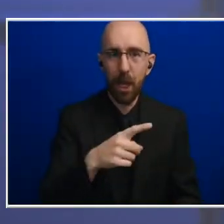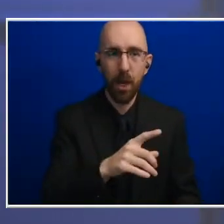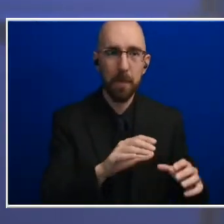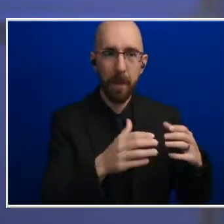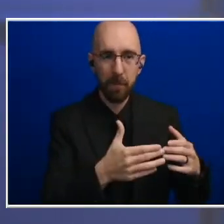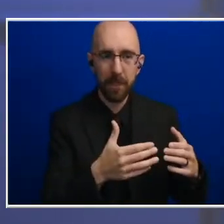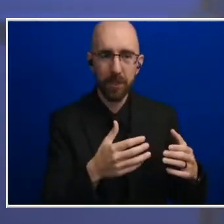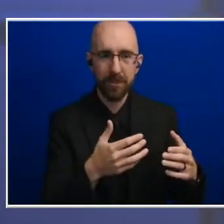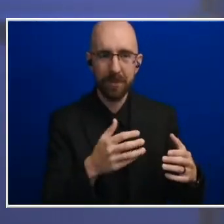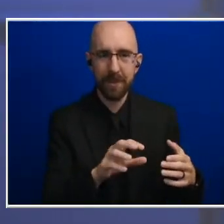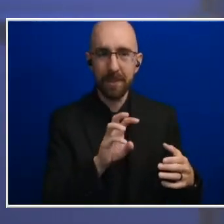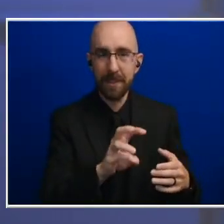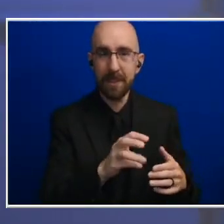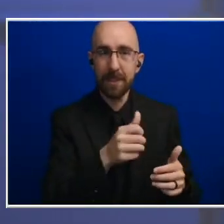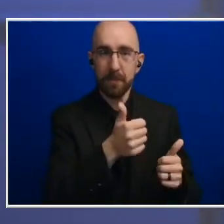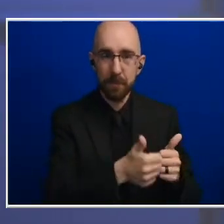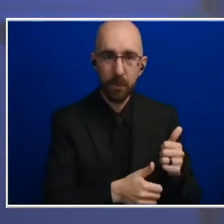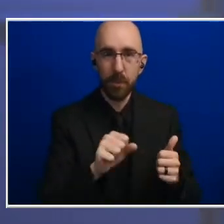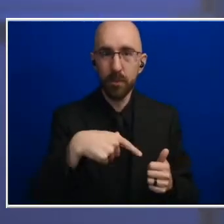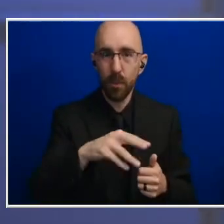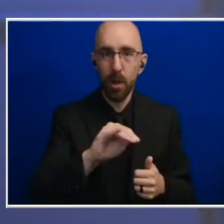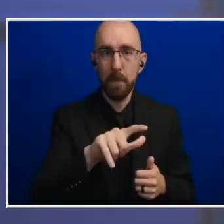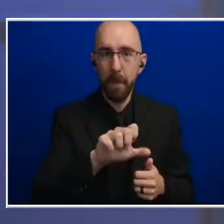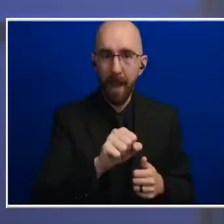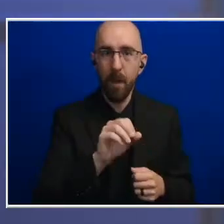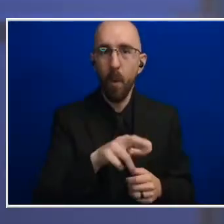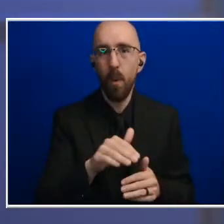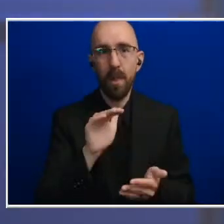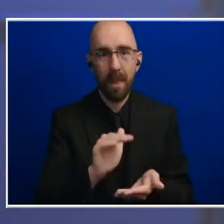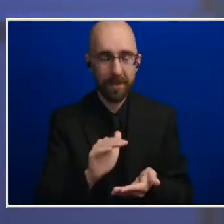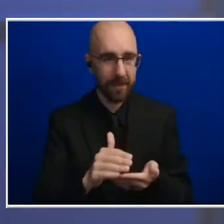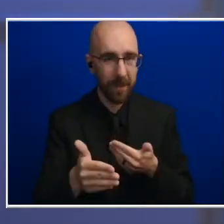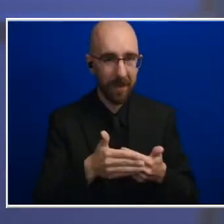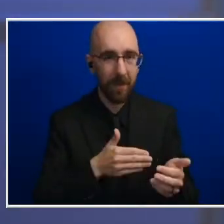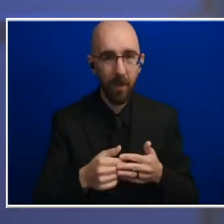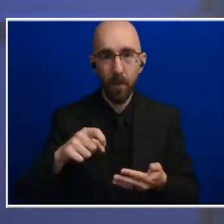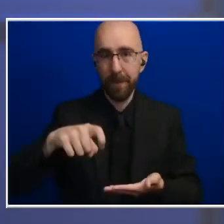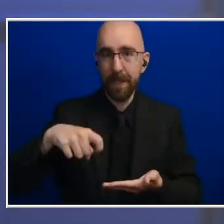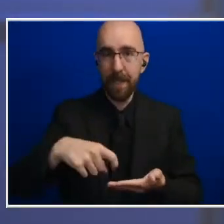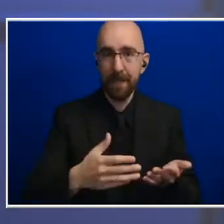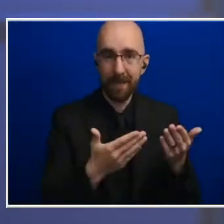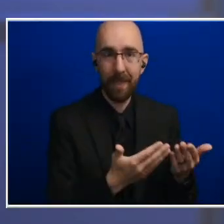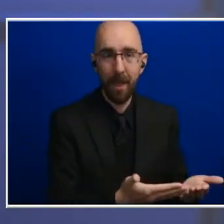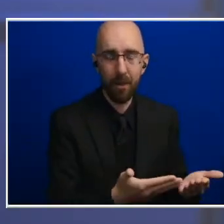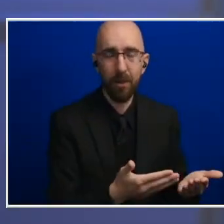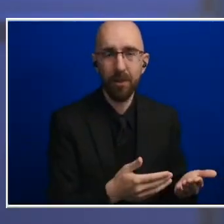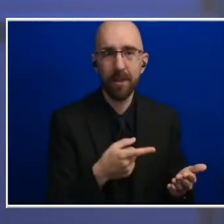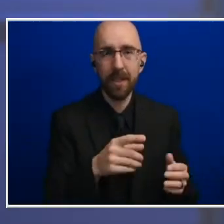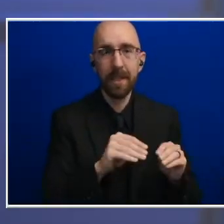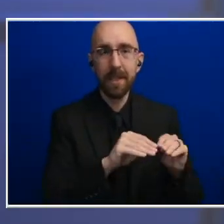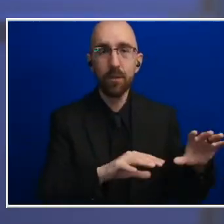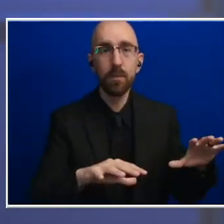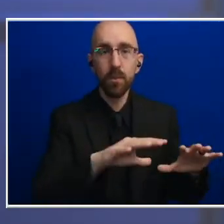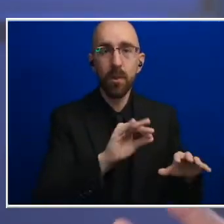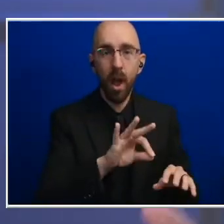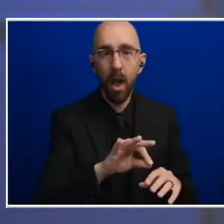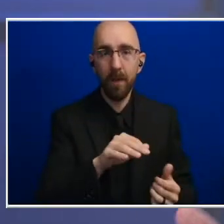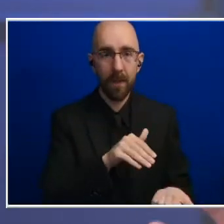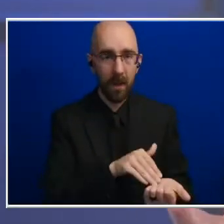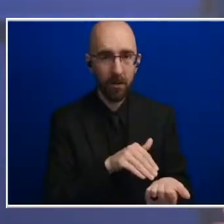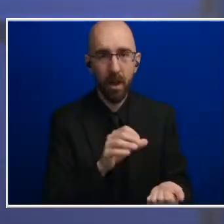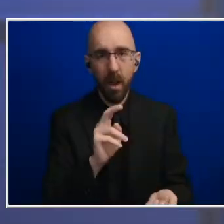density is 6 persons per square mile or less. So even though the need is there, the distribution of oncologists is just